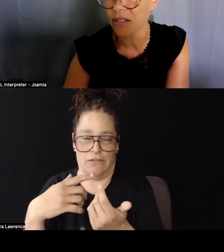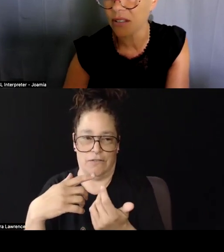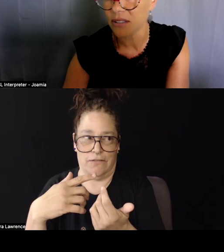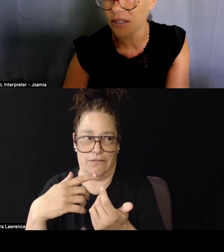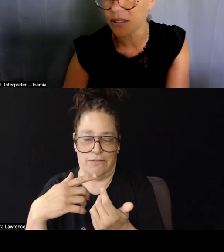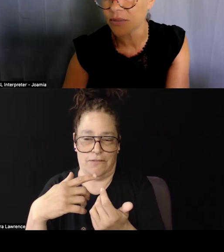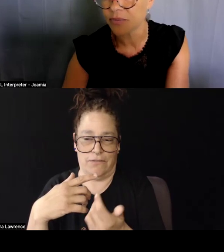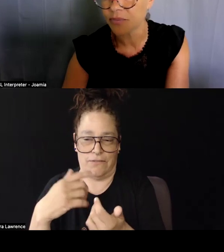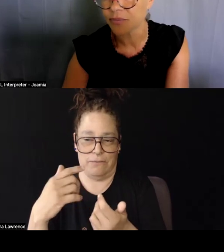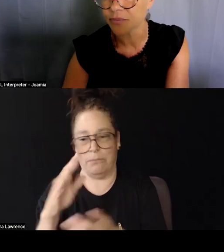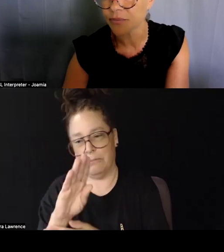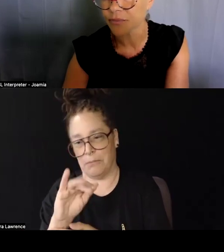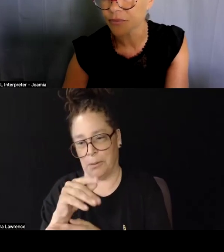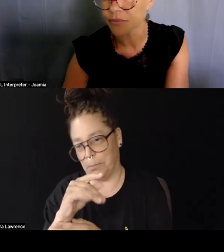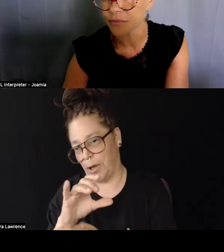representation